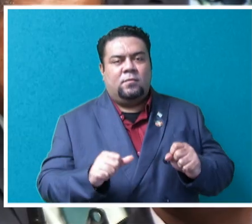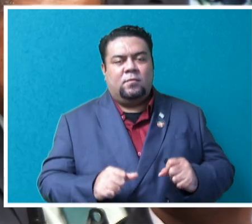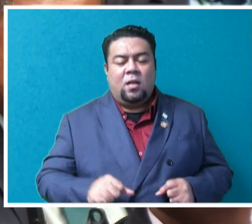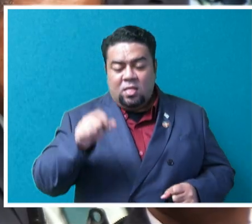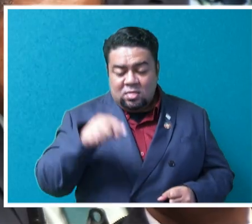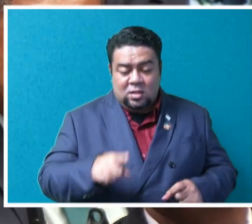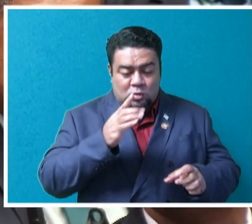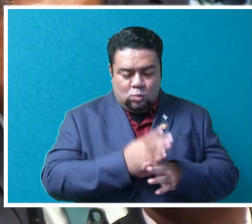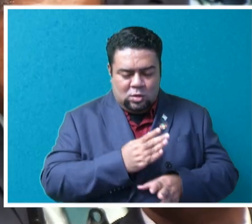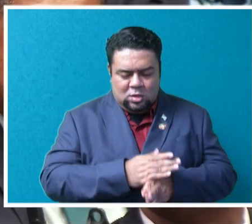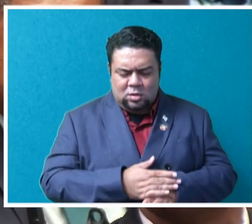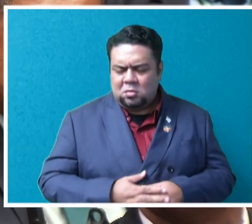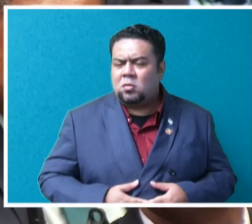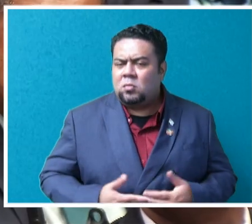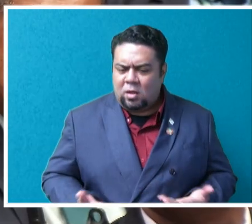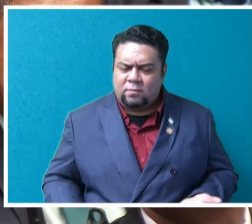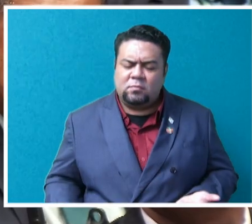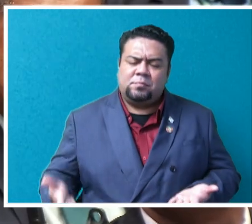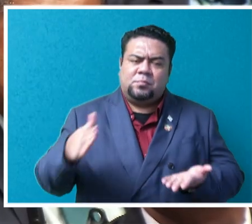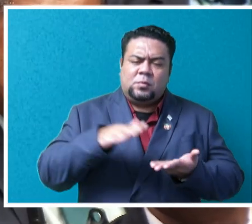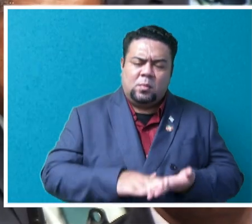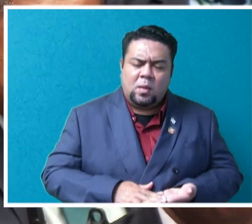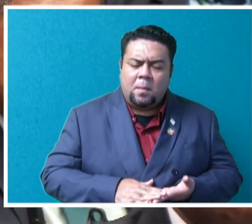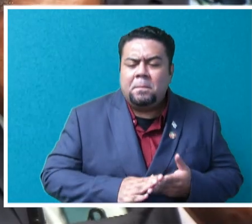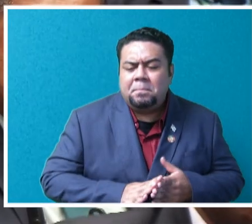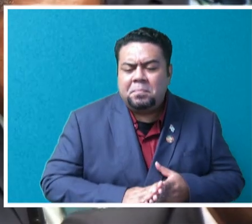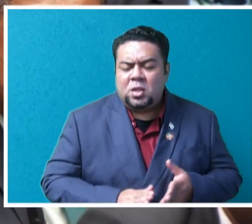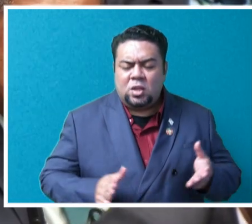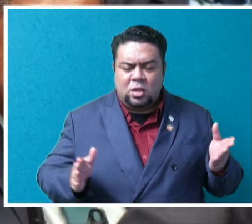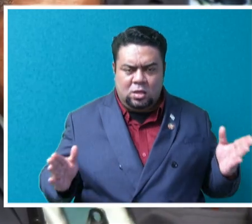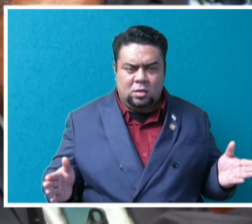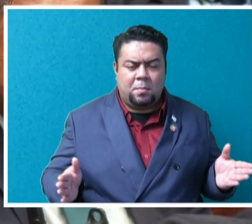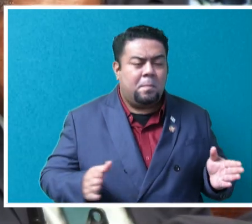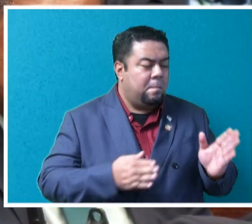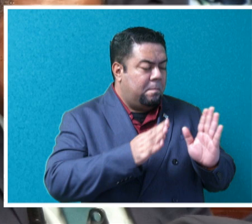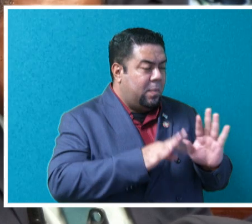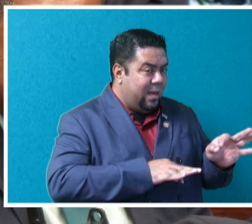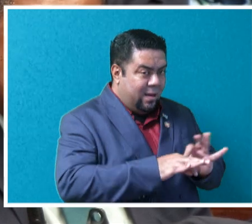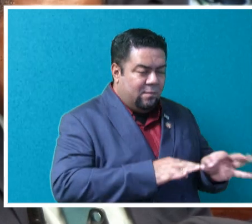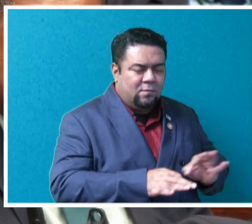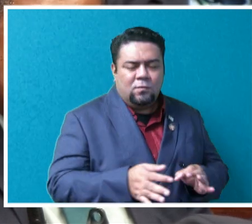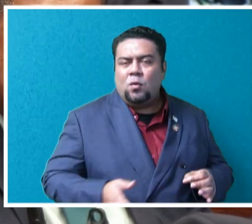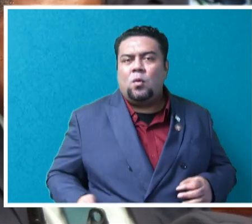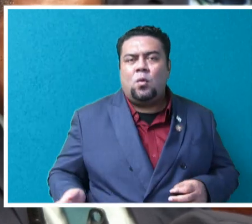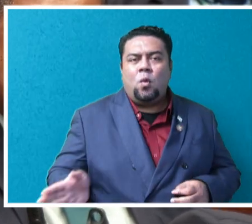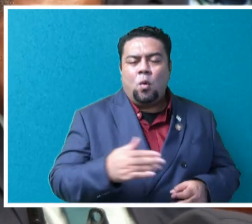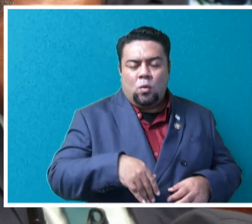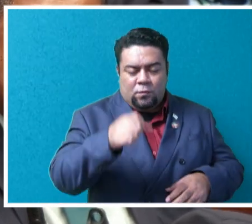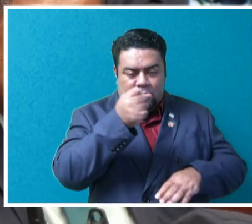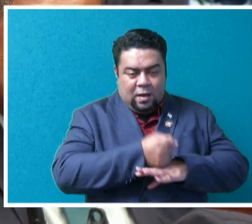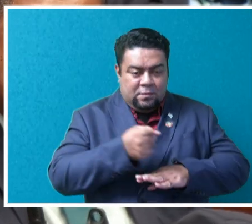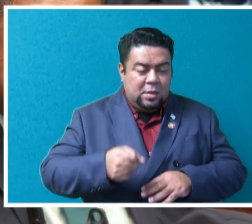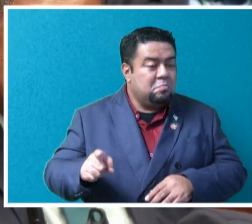our broader mandate and reinforces whole-of-government coordination under Pillar 2 of the National Development